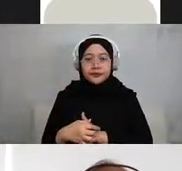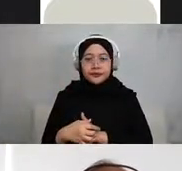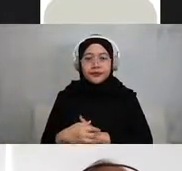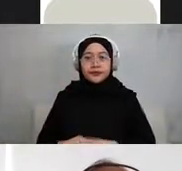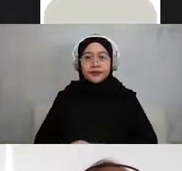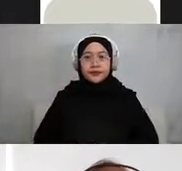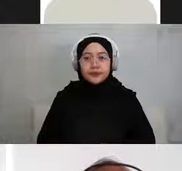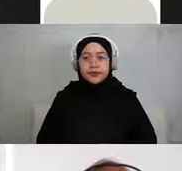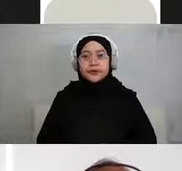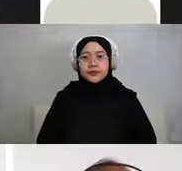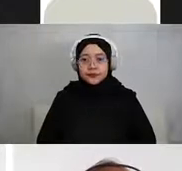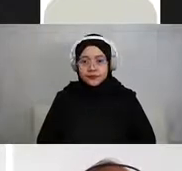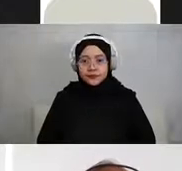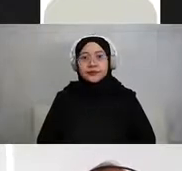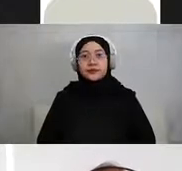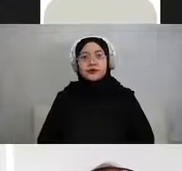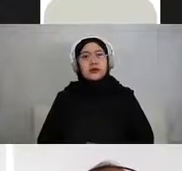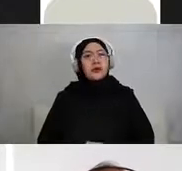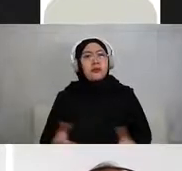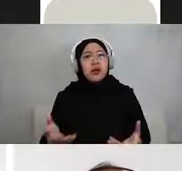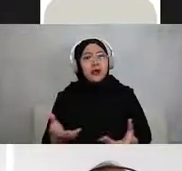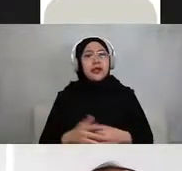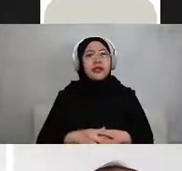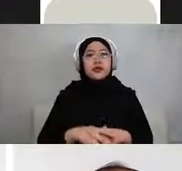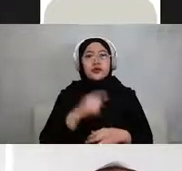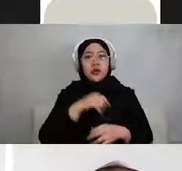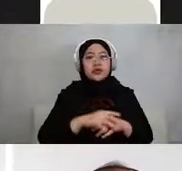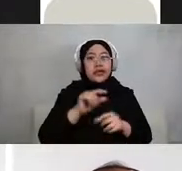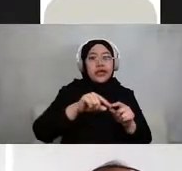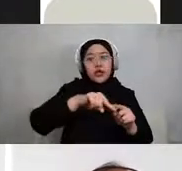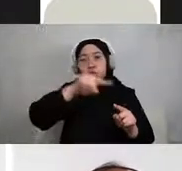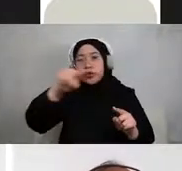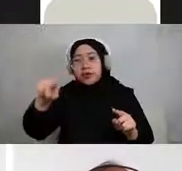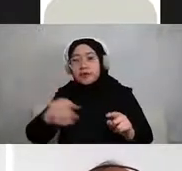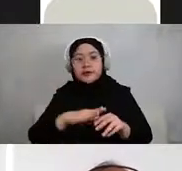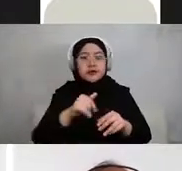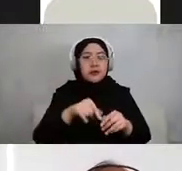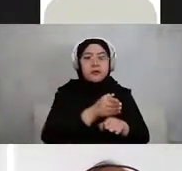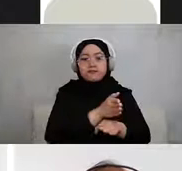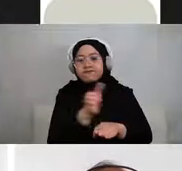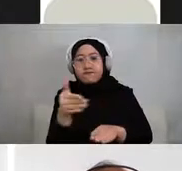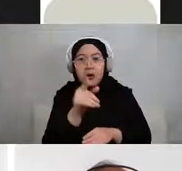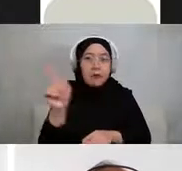we have to plan the routes, etc., depending upon the range of the bus and the availability, because